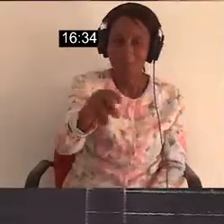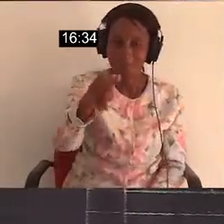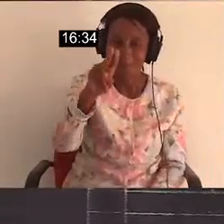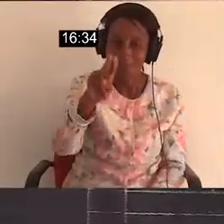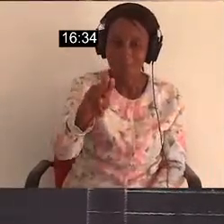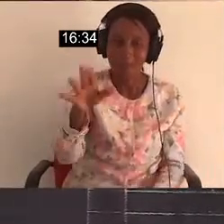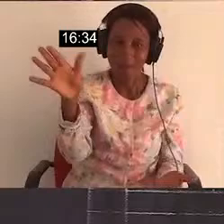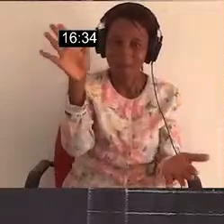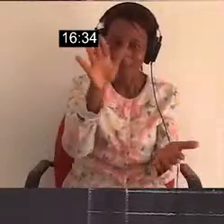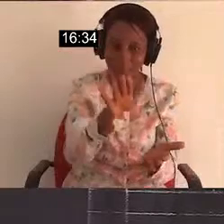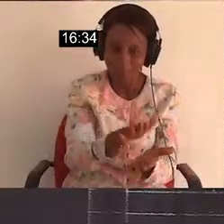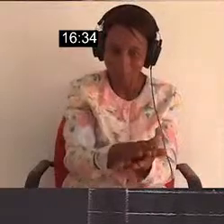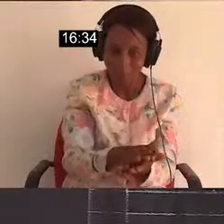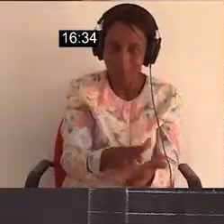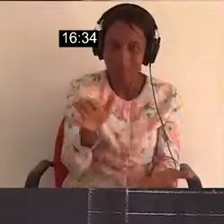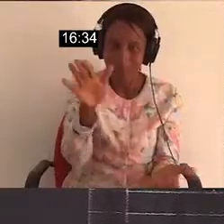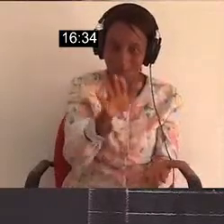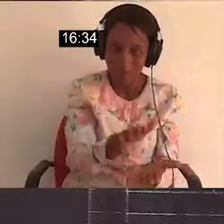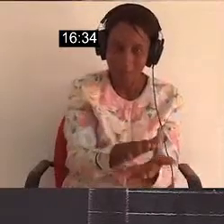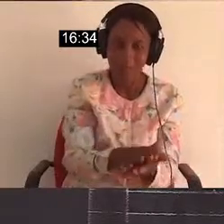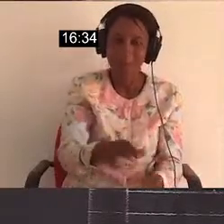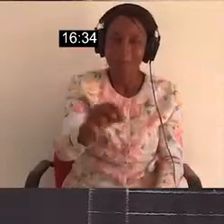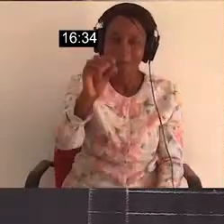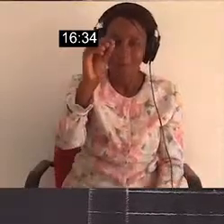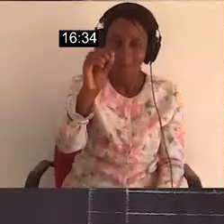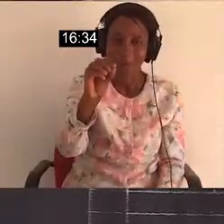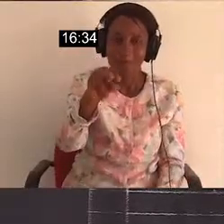The word is on.